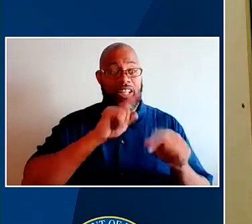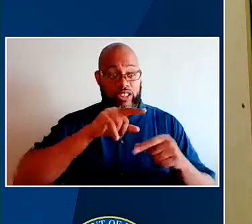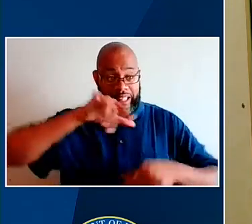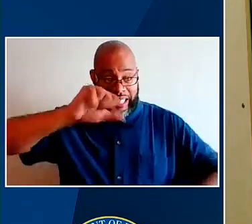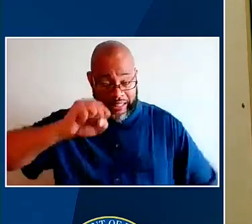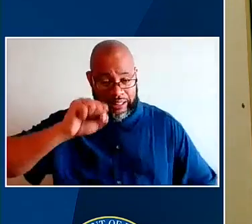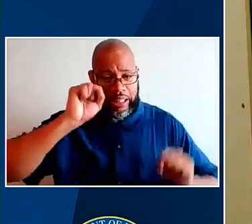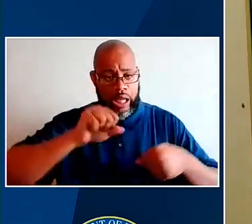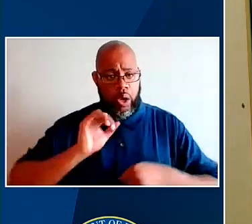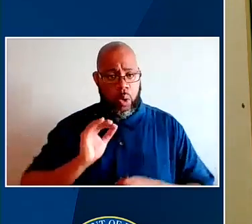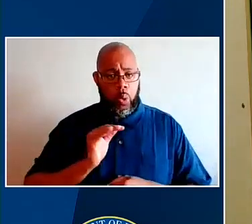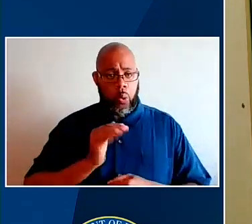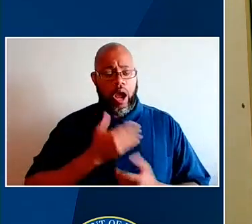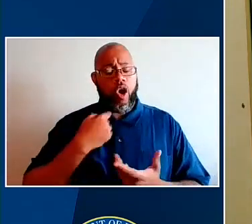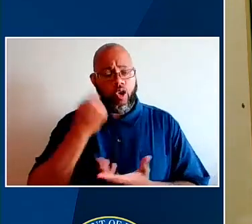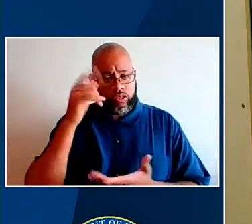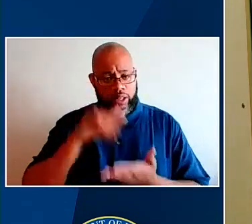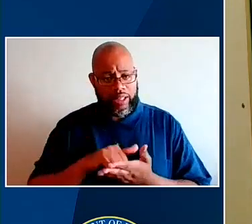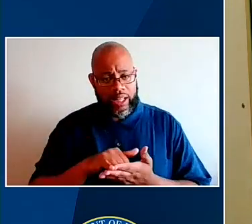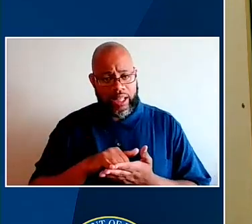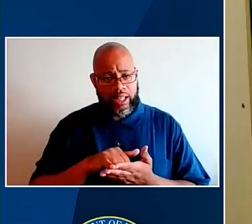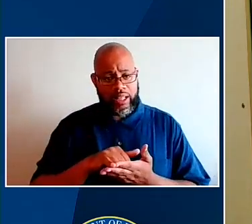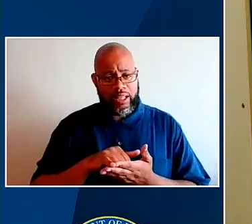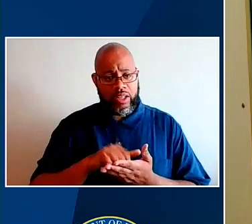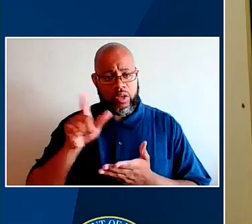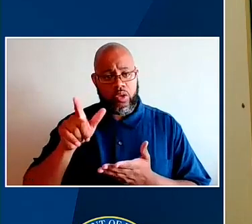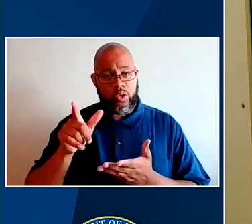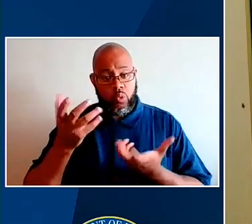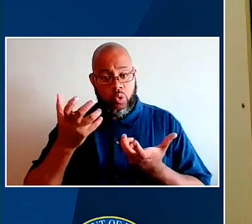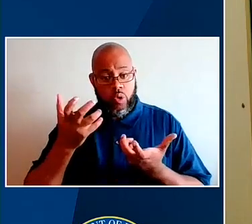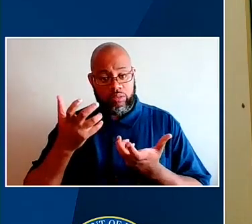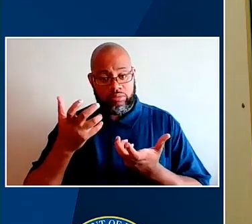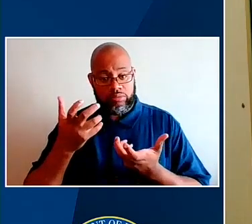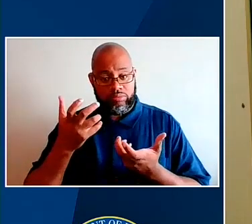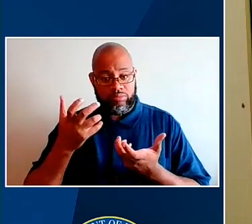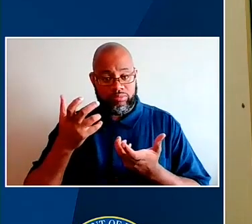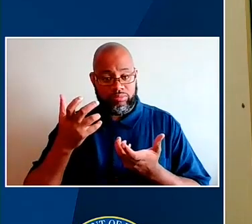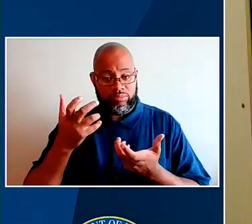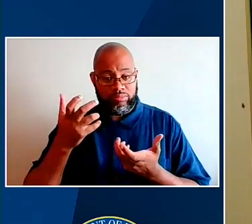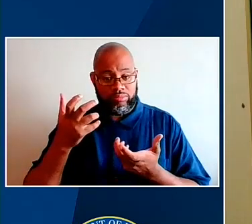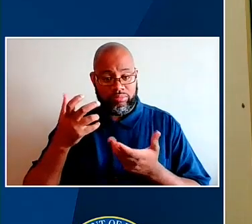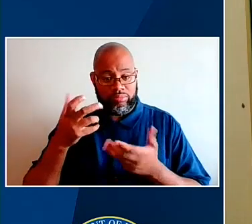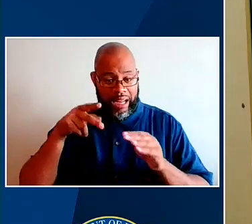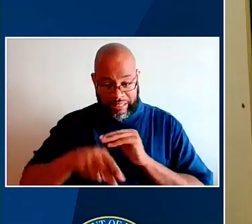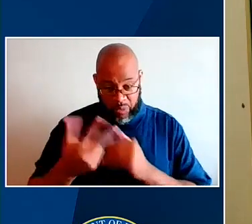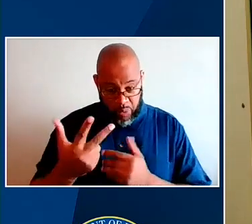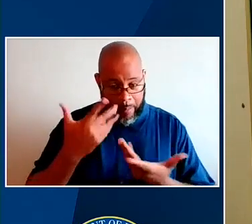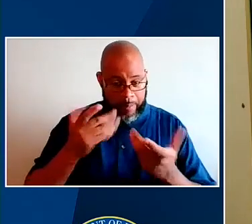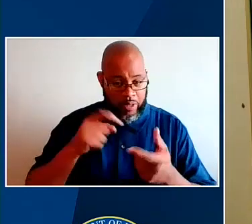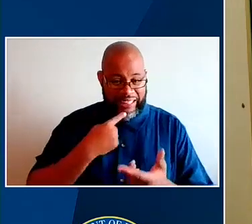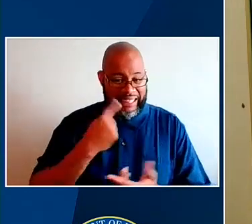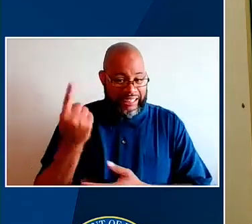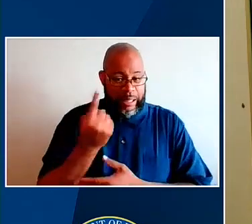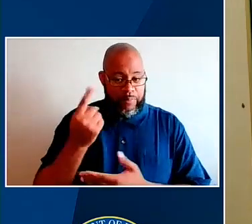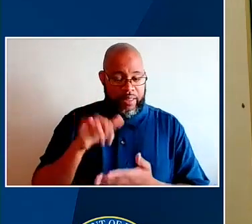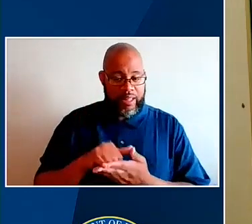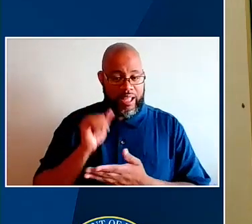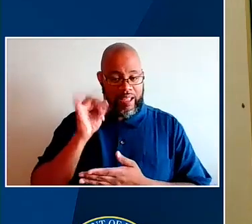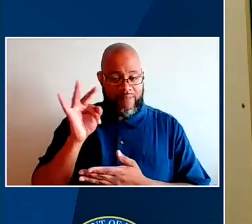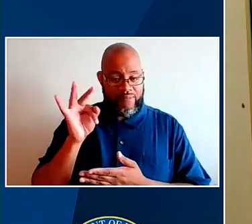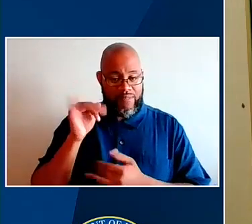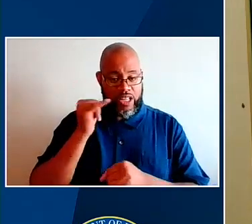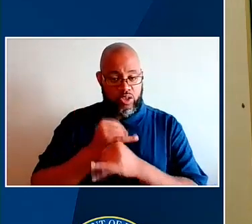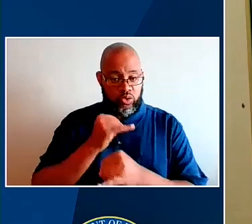can we, I understand that you're proposing to cut three, but I feel like maybe you need to say something that if an